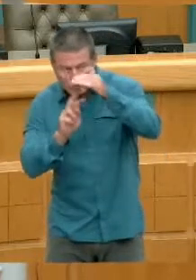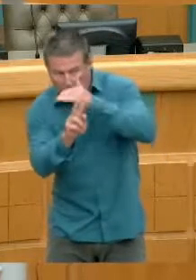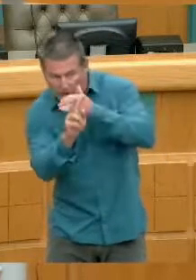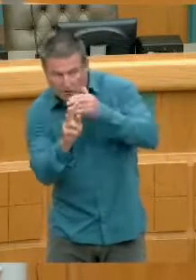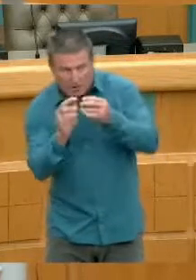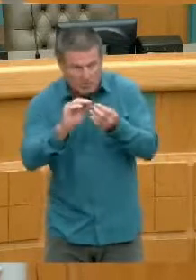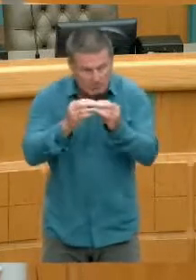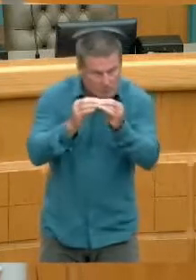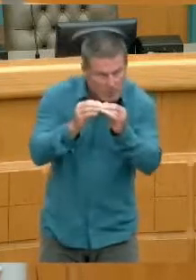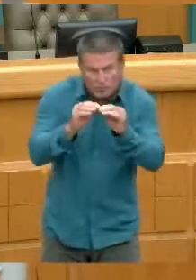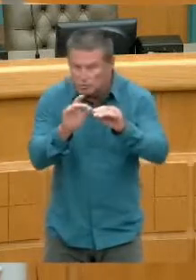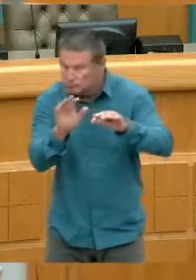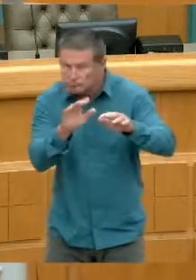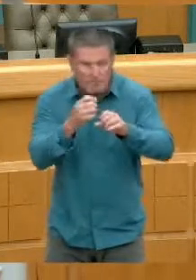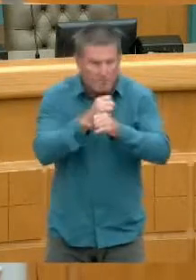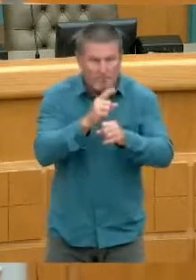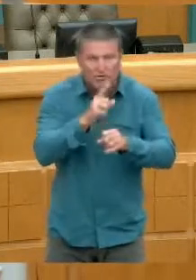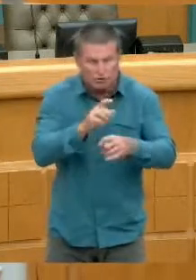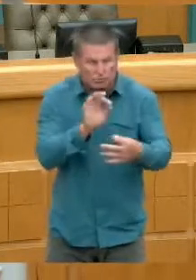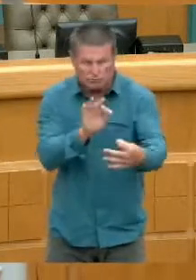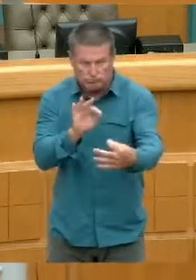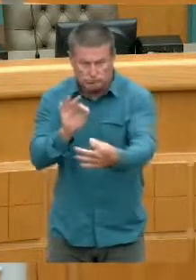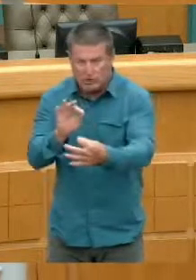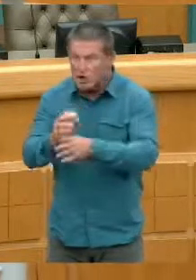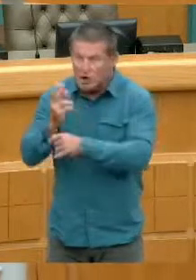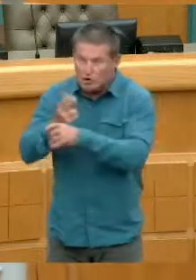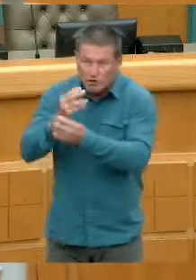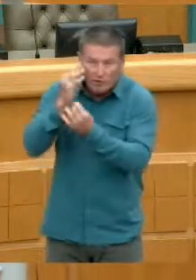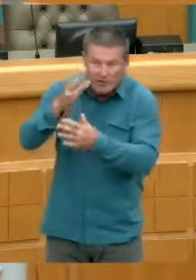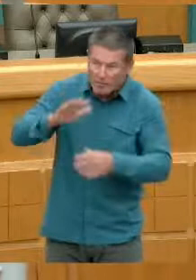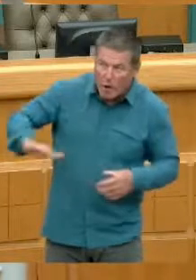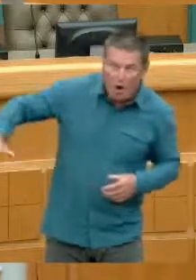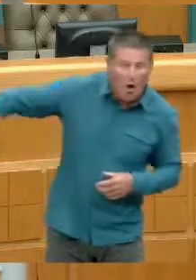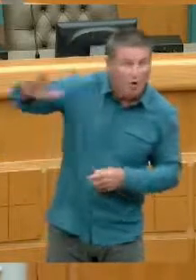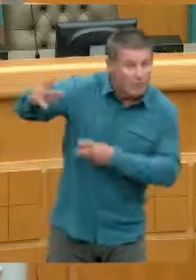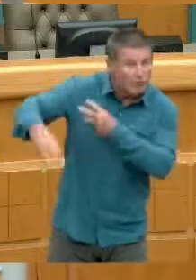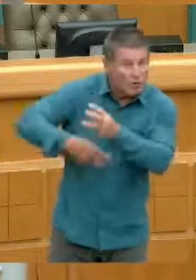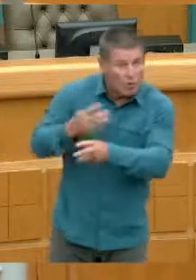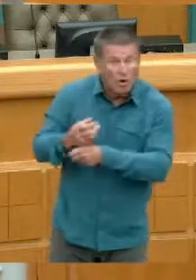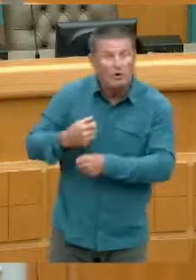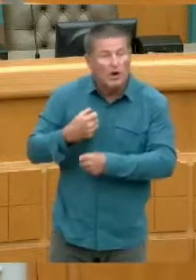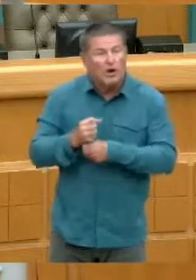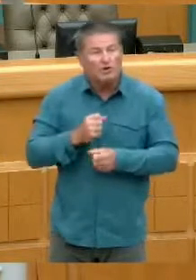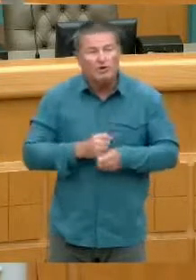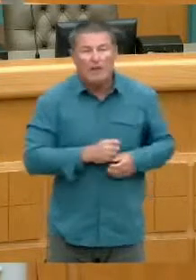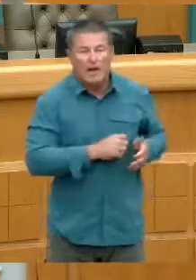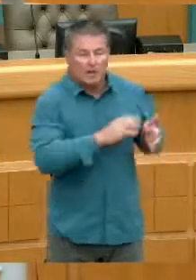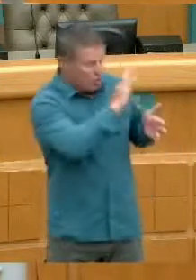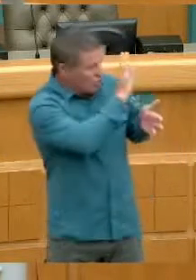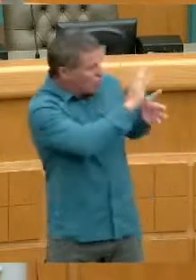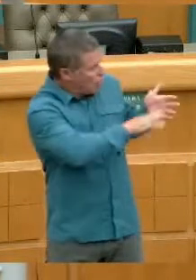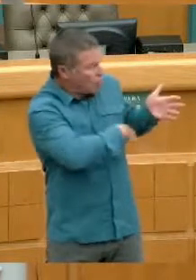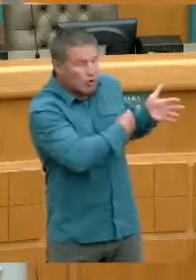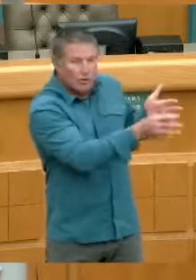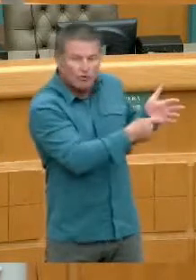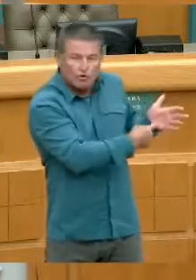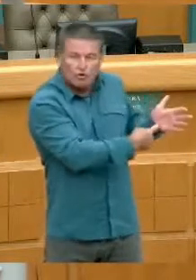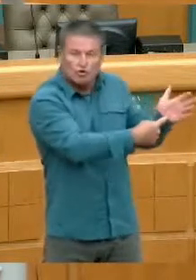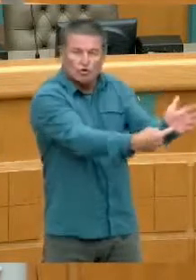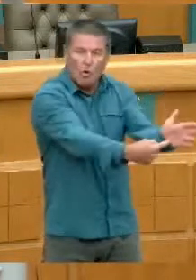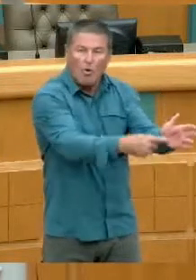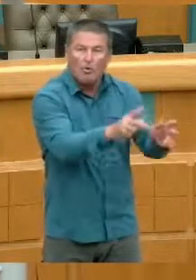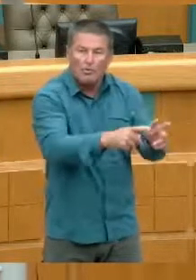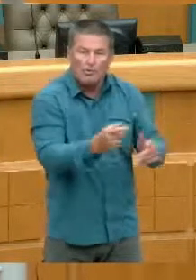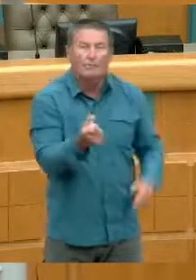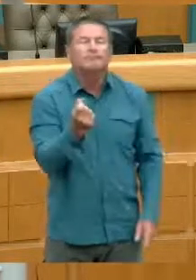and updated models from across the world to help us with the graphs that they present to help the community